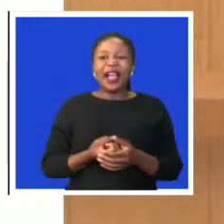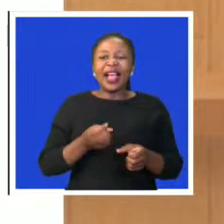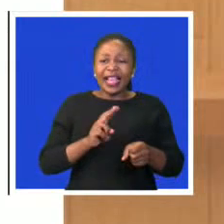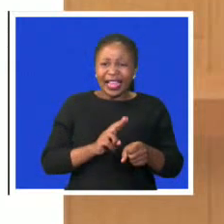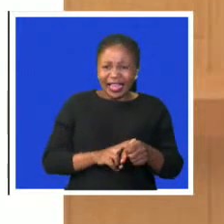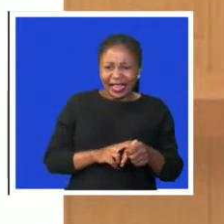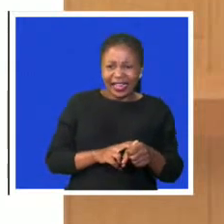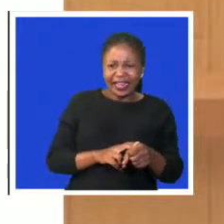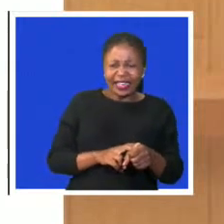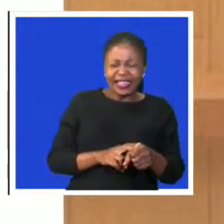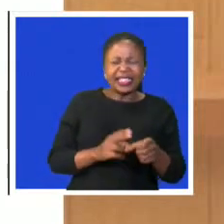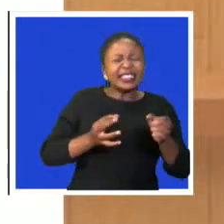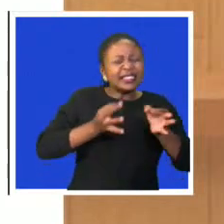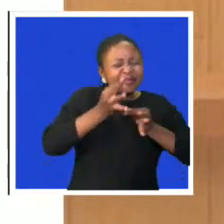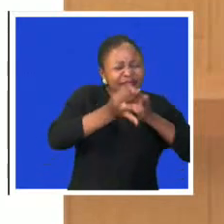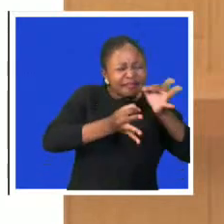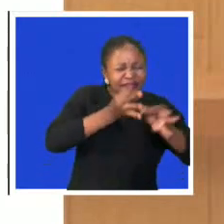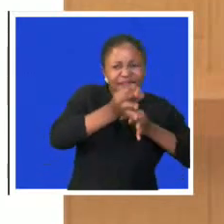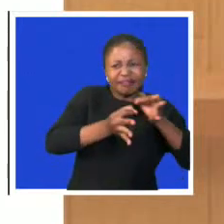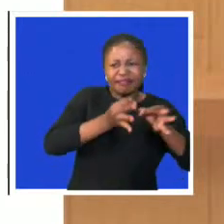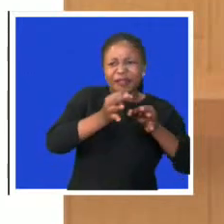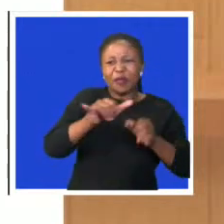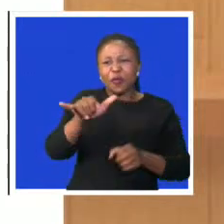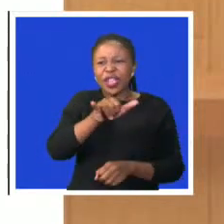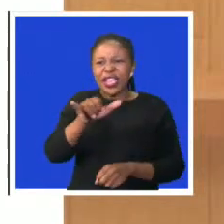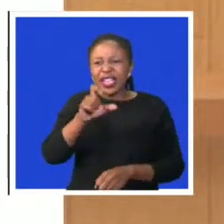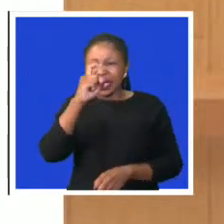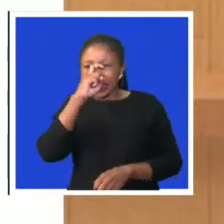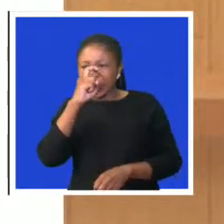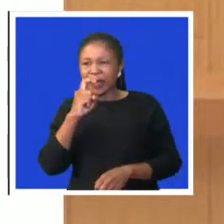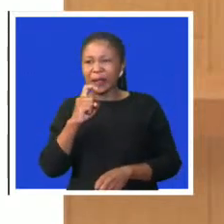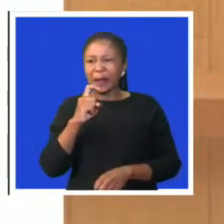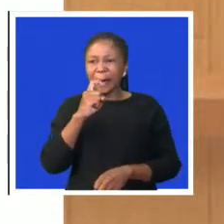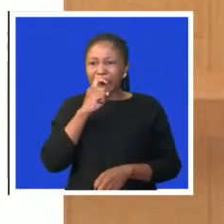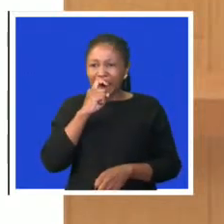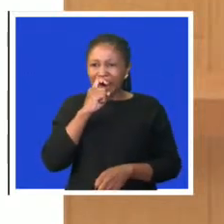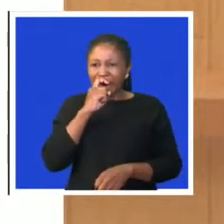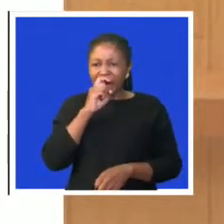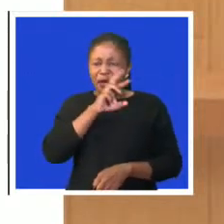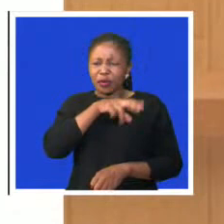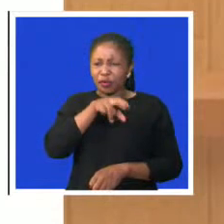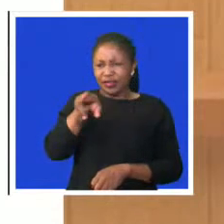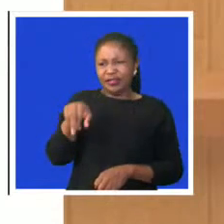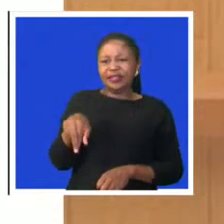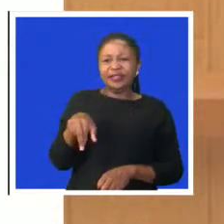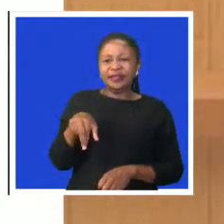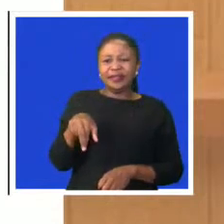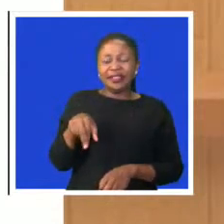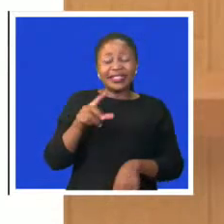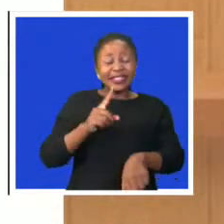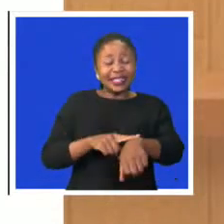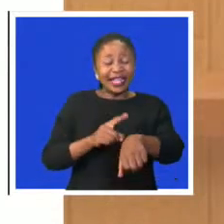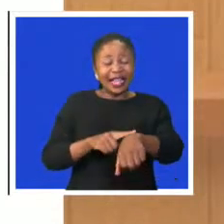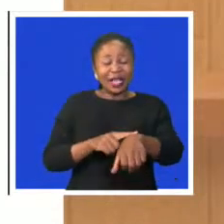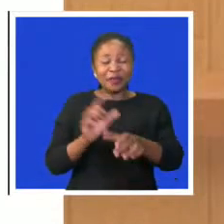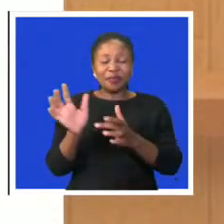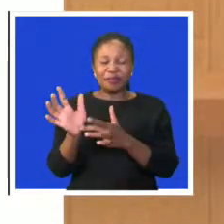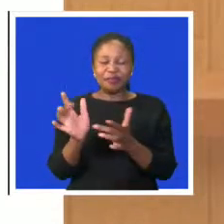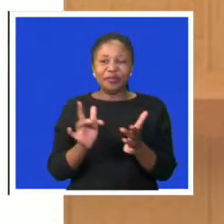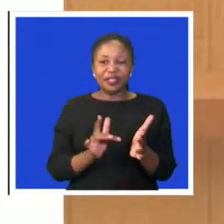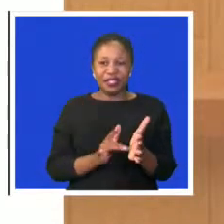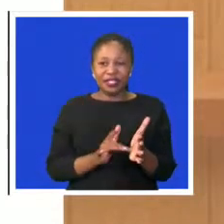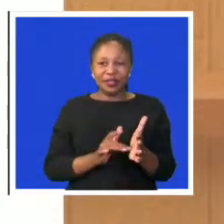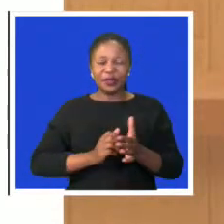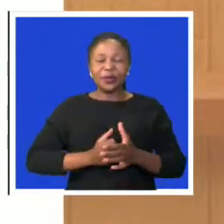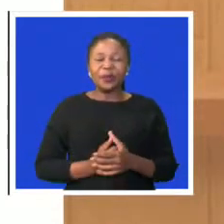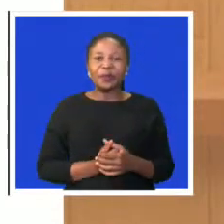Palestine. By the way, dear learner, the Gospel of Luke, it is a book about Jesus and